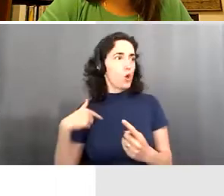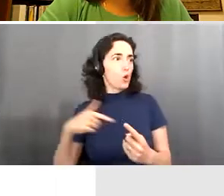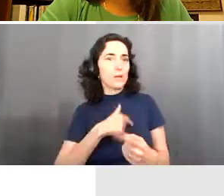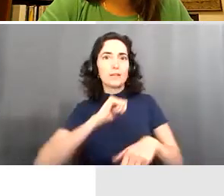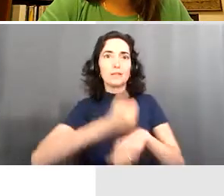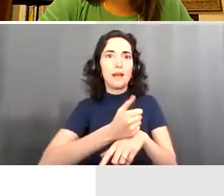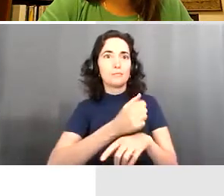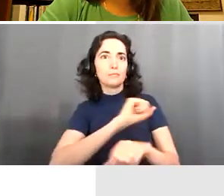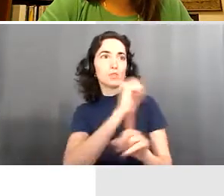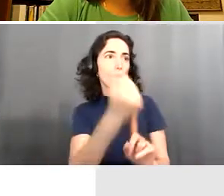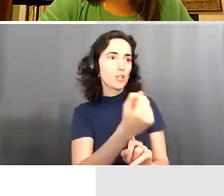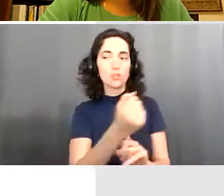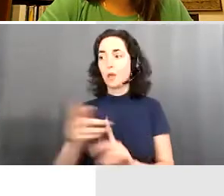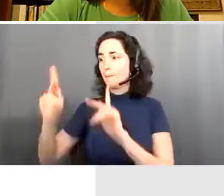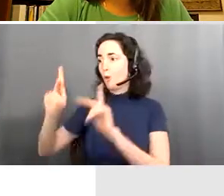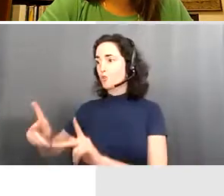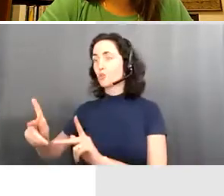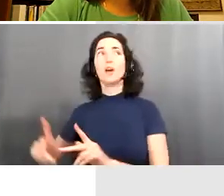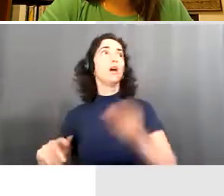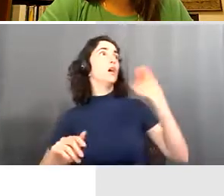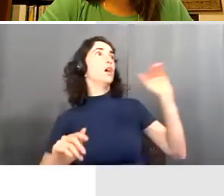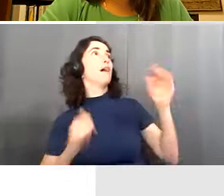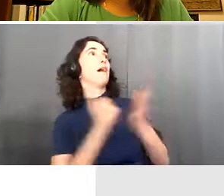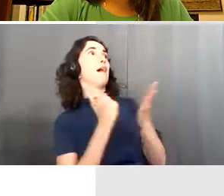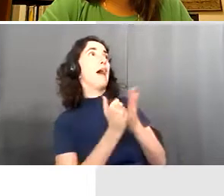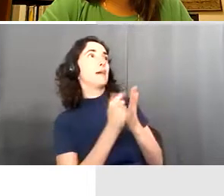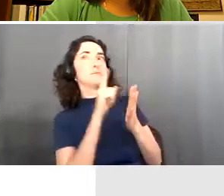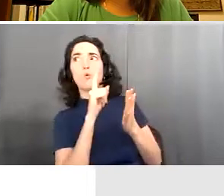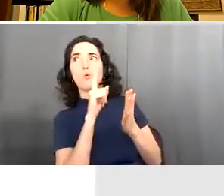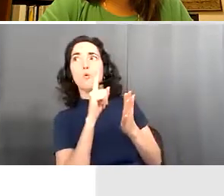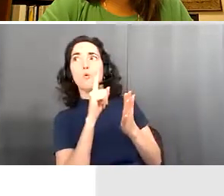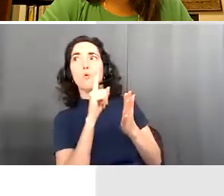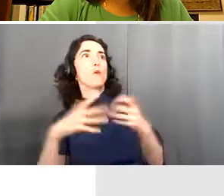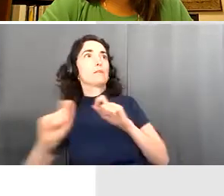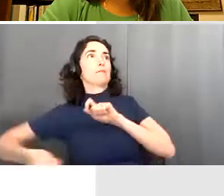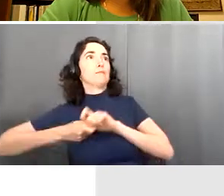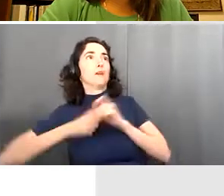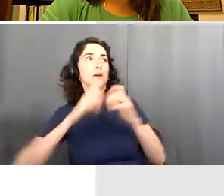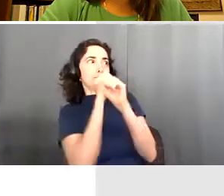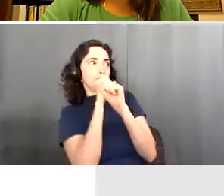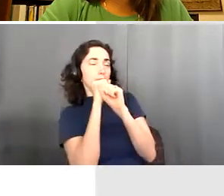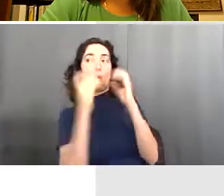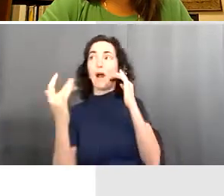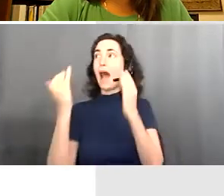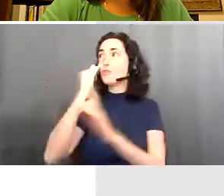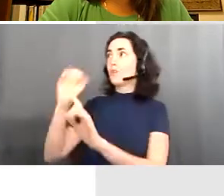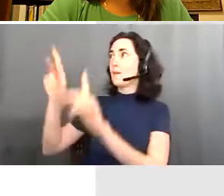of retribution or harsher sentences for people that they know.